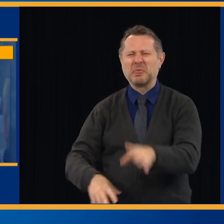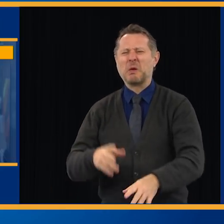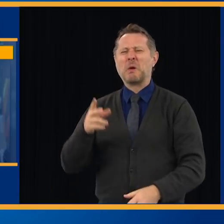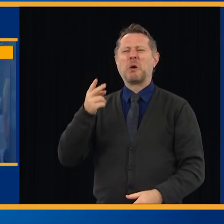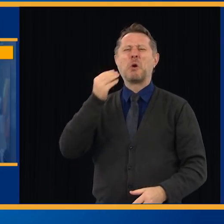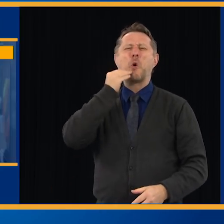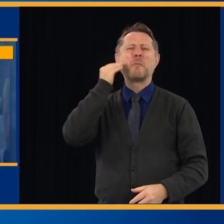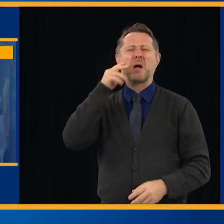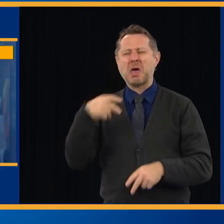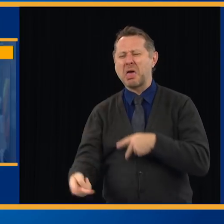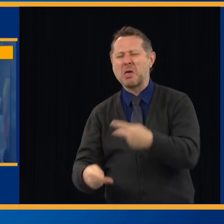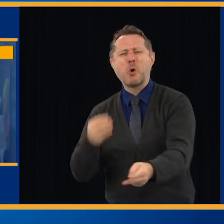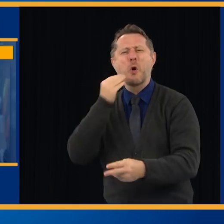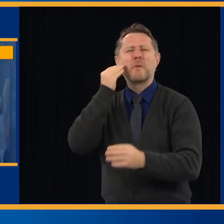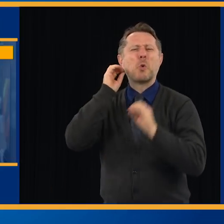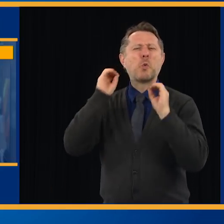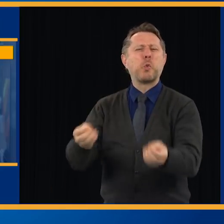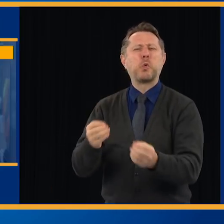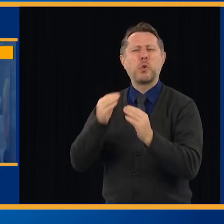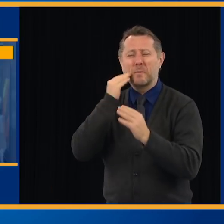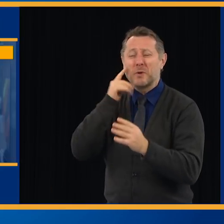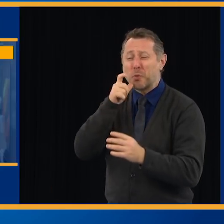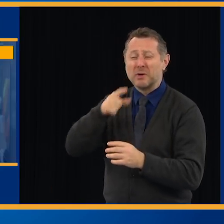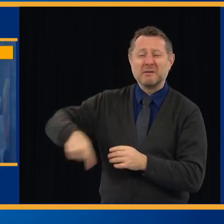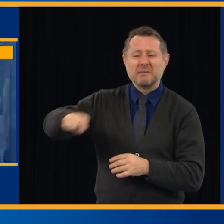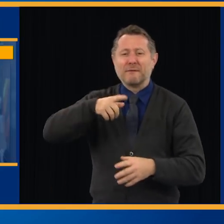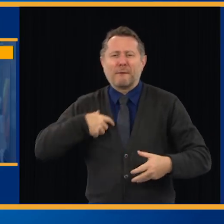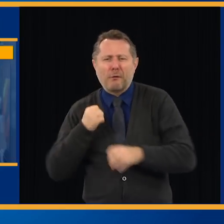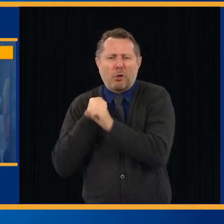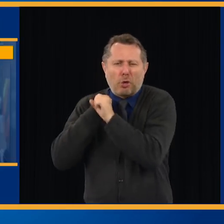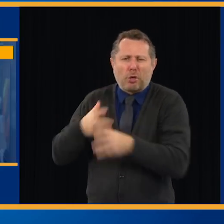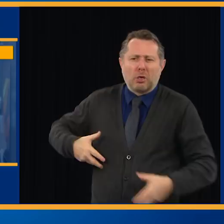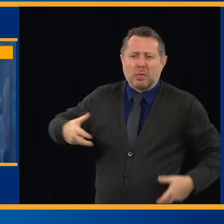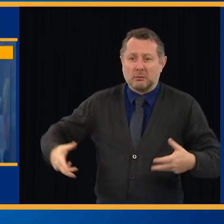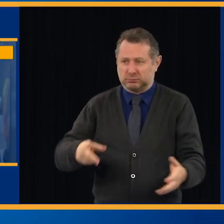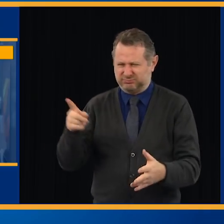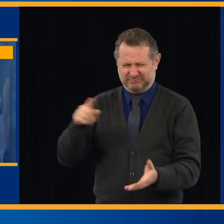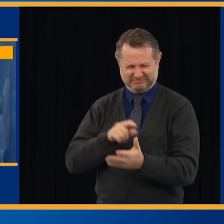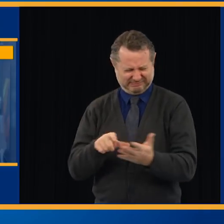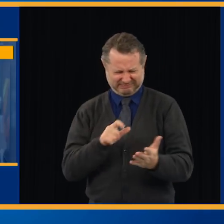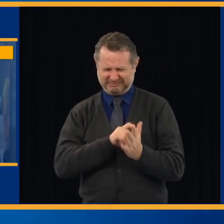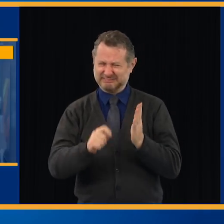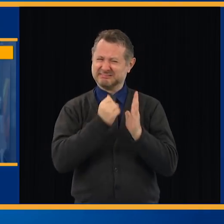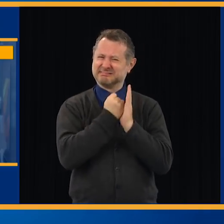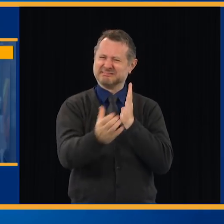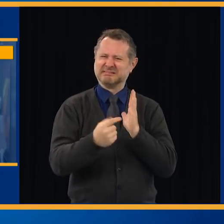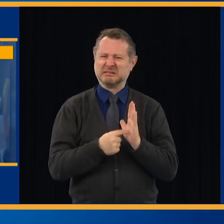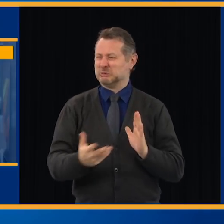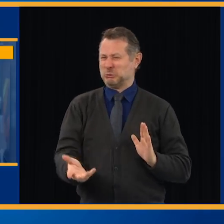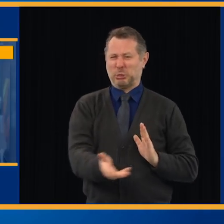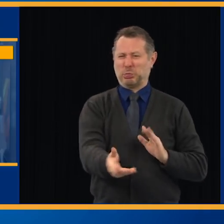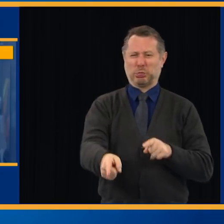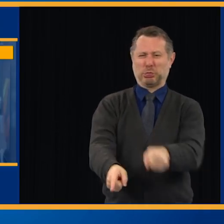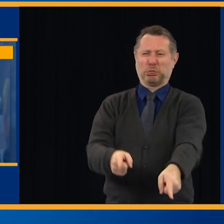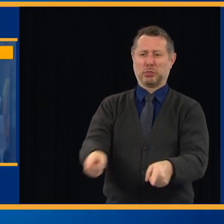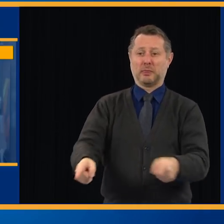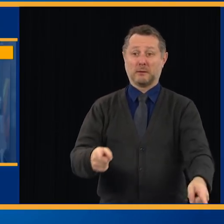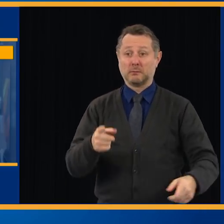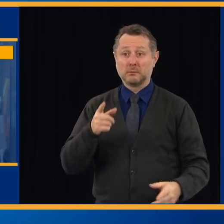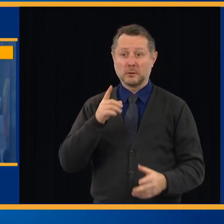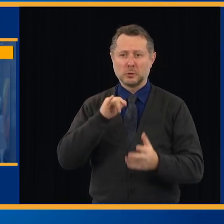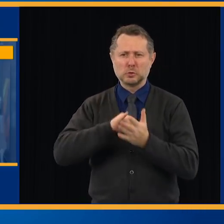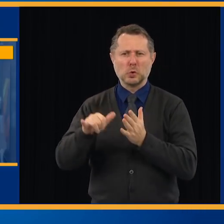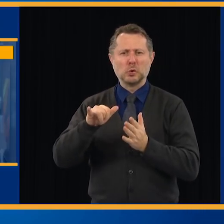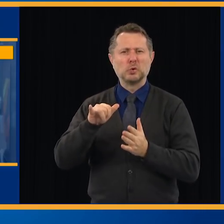their belongings, and it was not just the Daily News picture. It reflected what has been